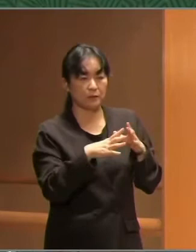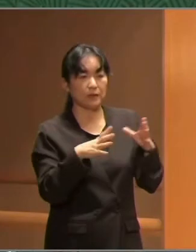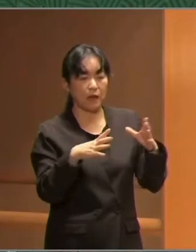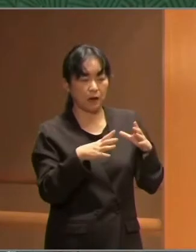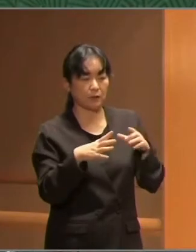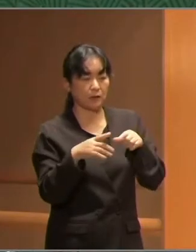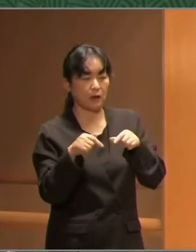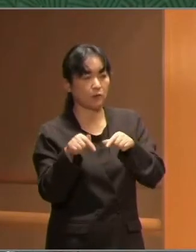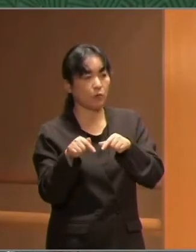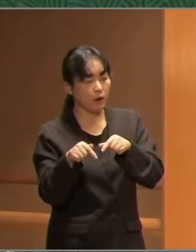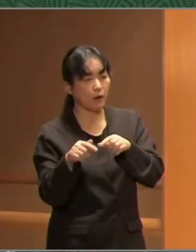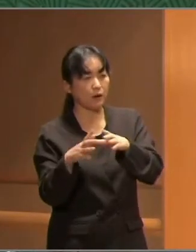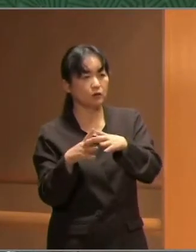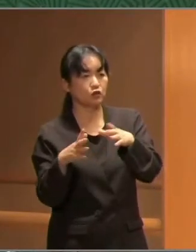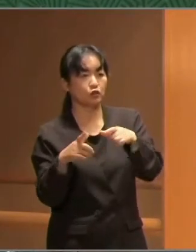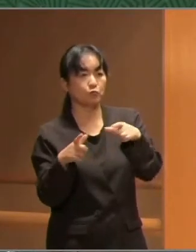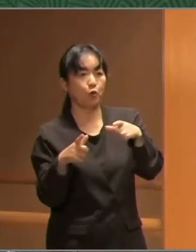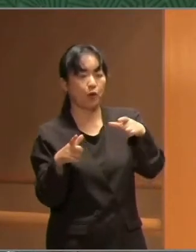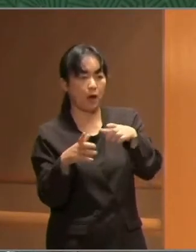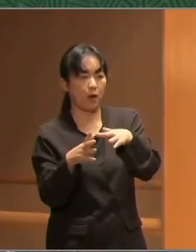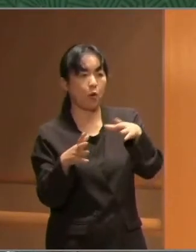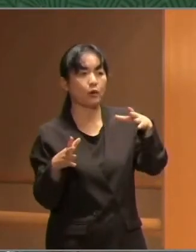So the paper is